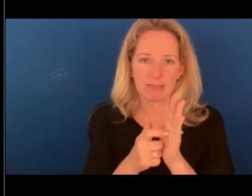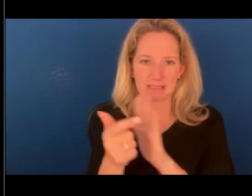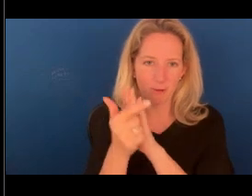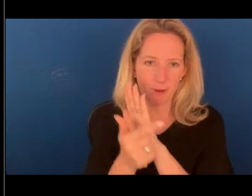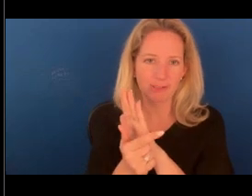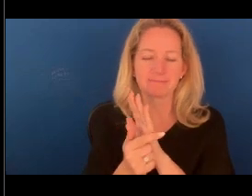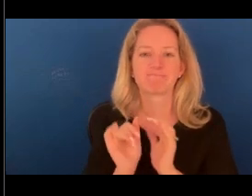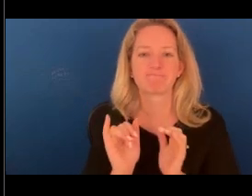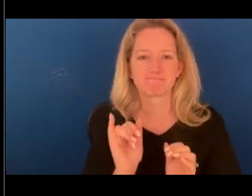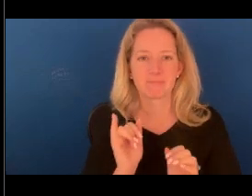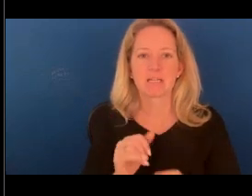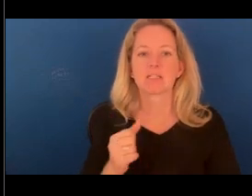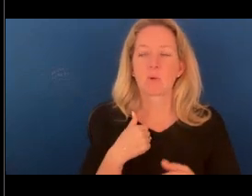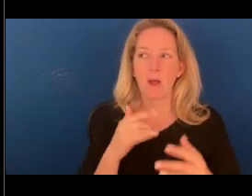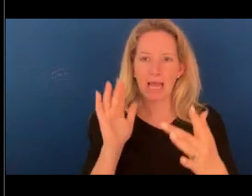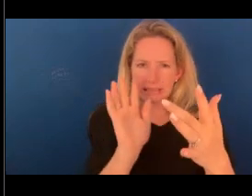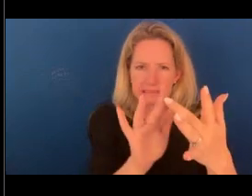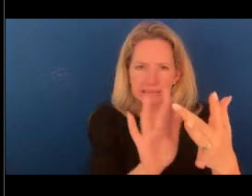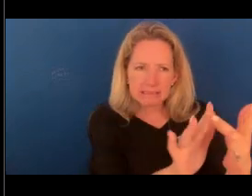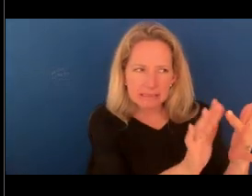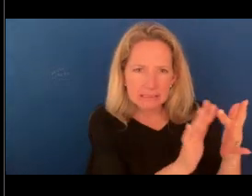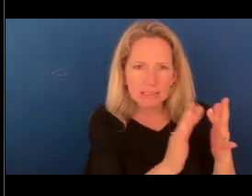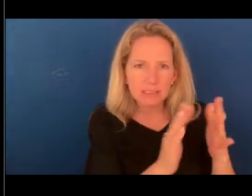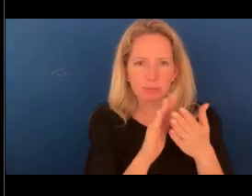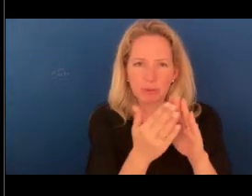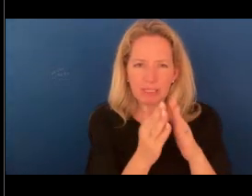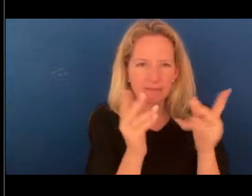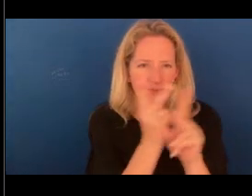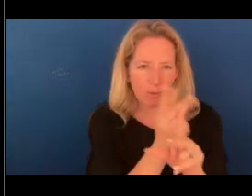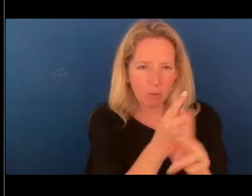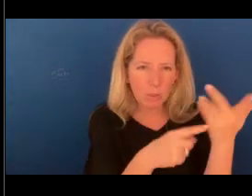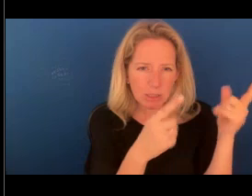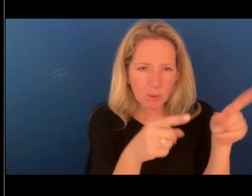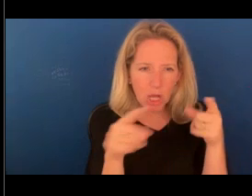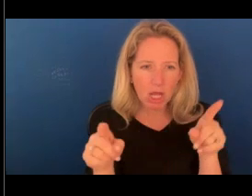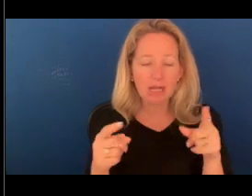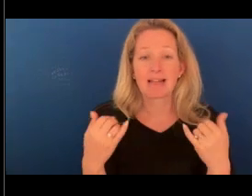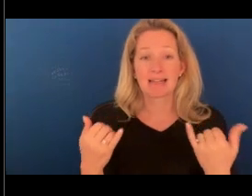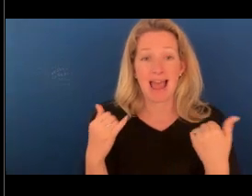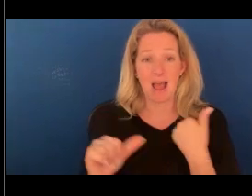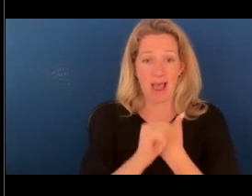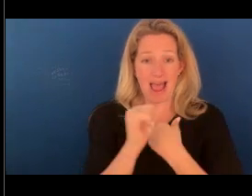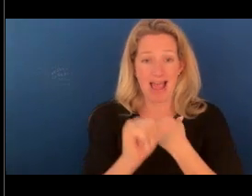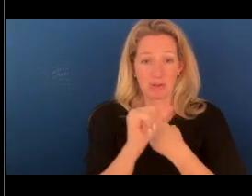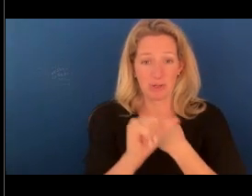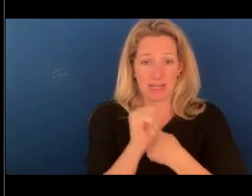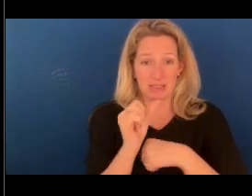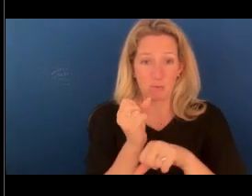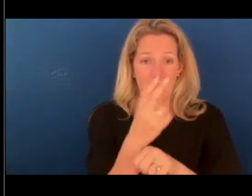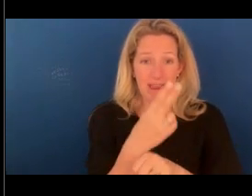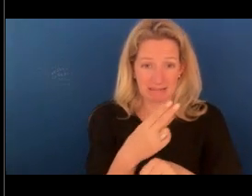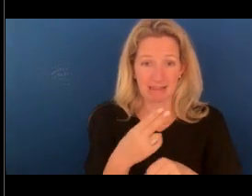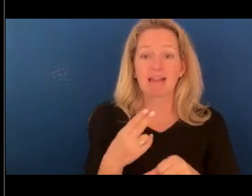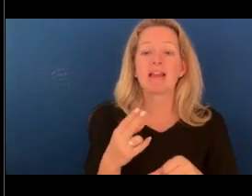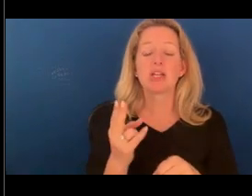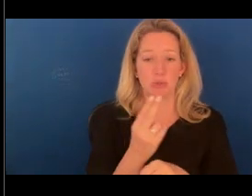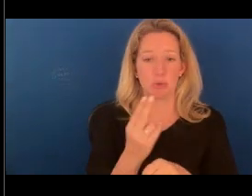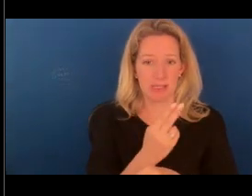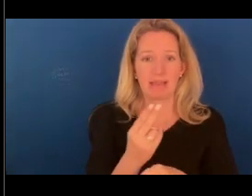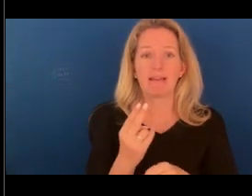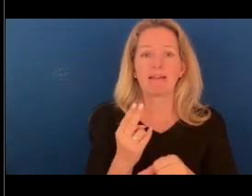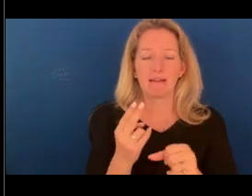currently going on. And right now, hazardous waste in Alaska is being funded by this really cool program, the Backhaul Alaska